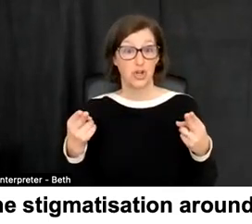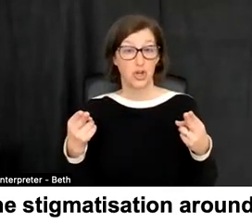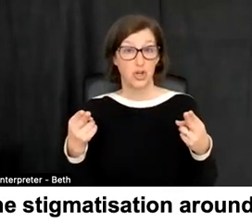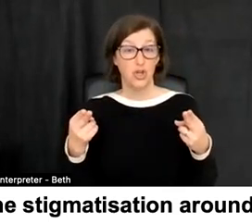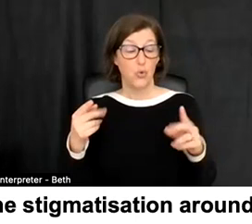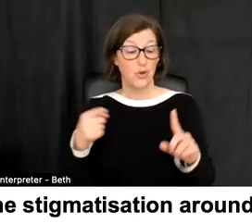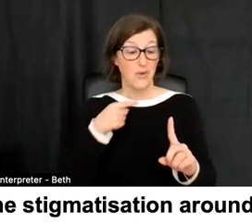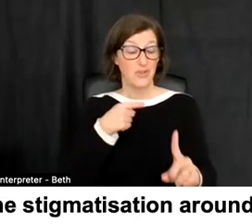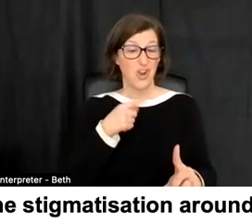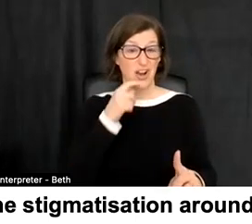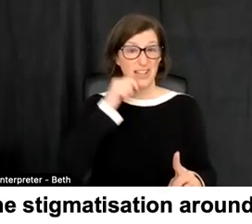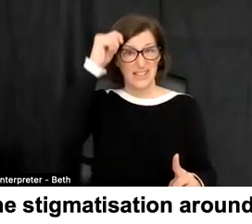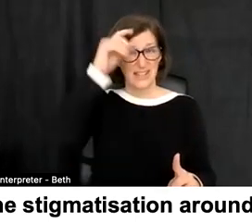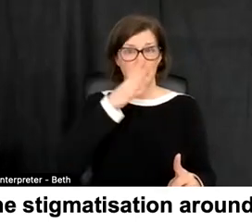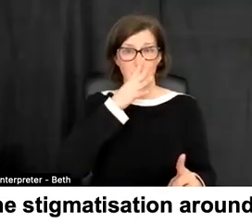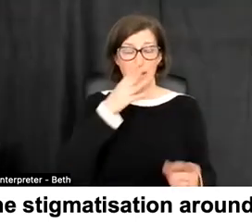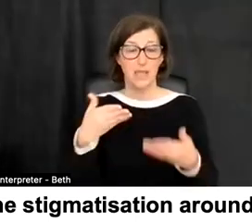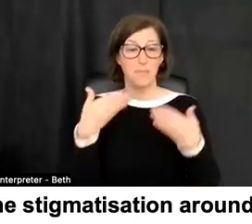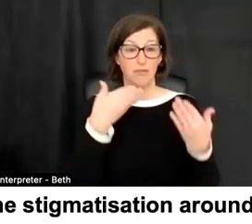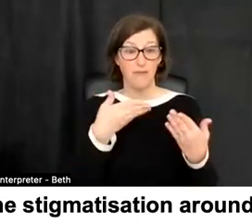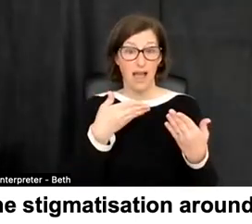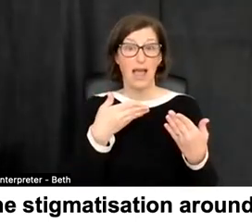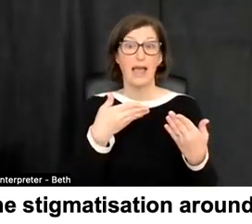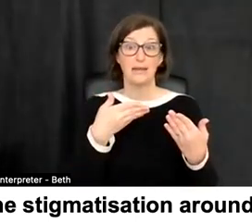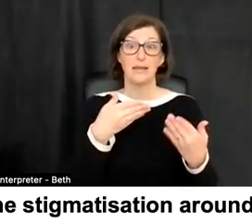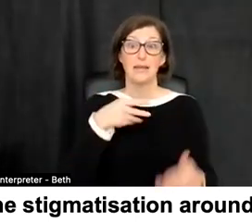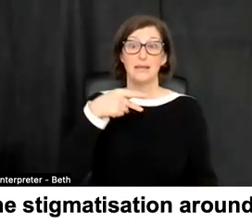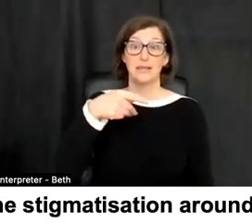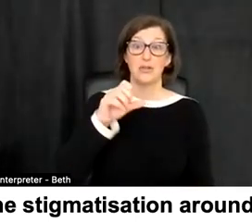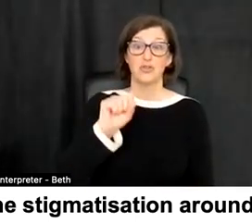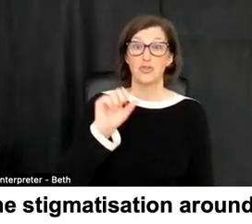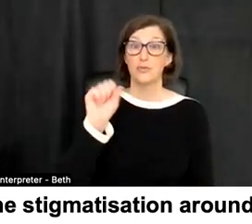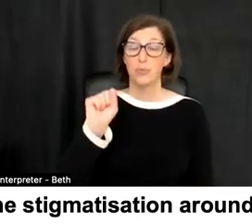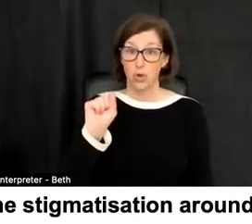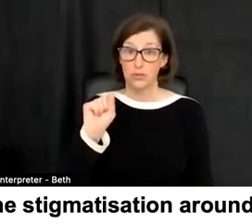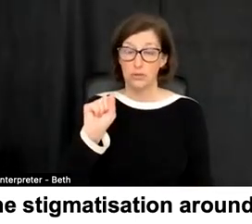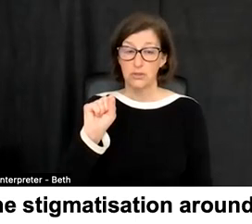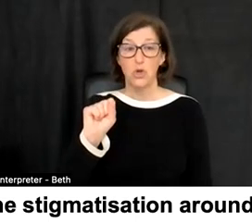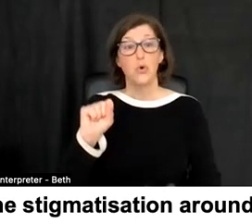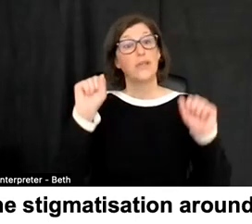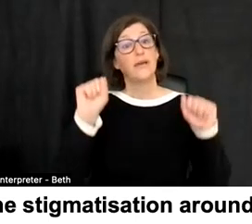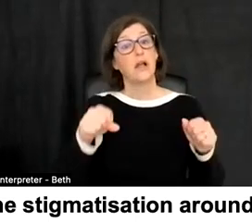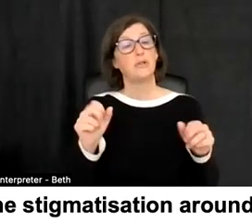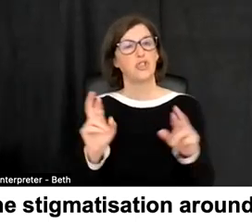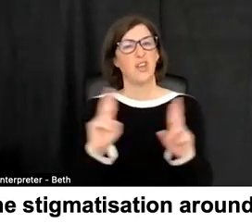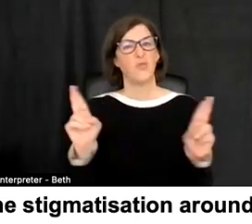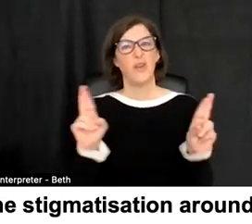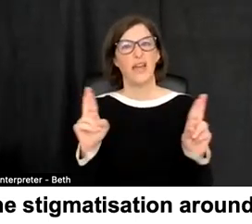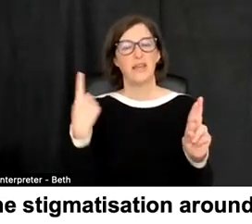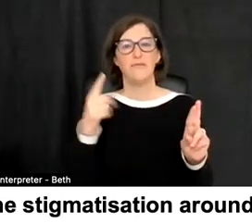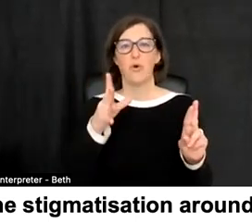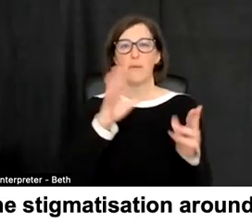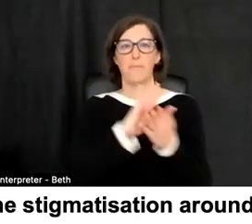these adolescent mothers and provide them psychosocial support, whereby they are able to prepare for